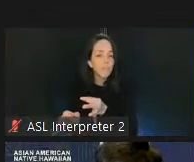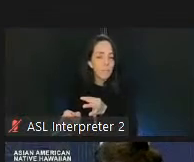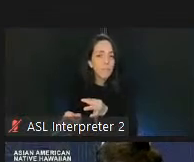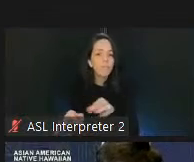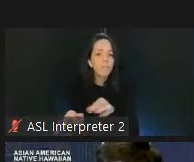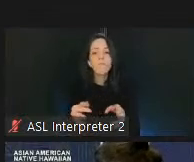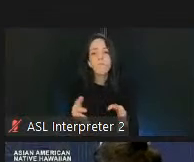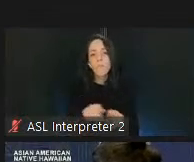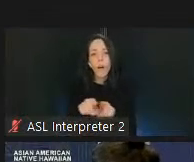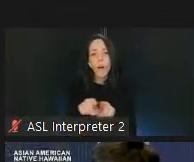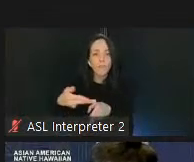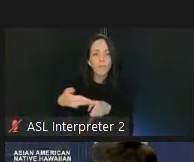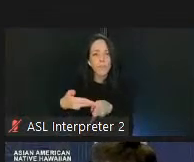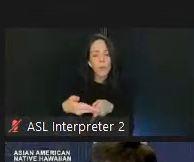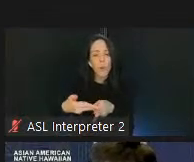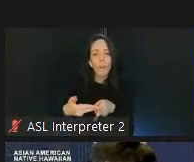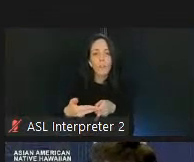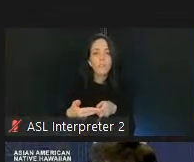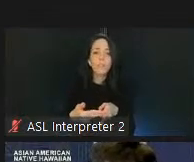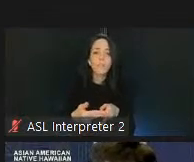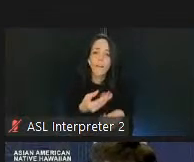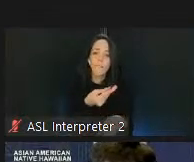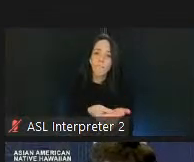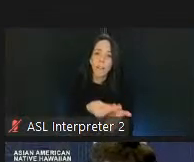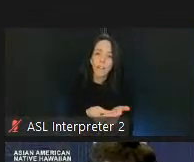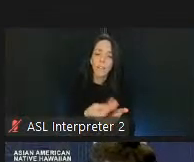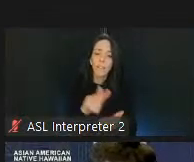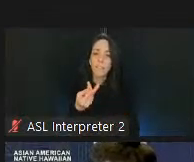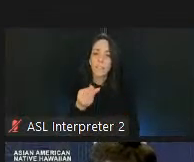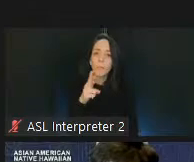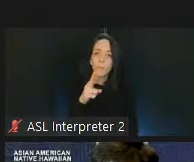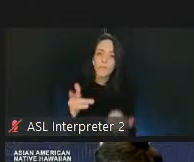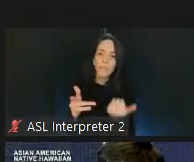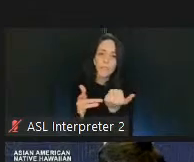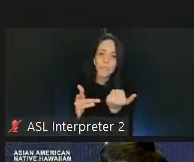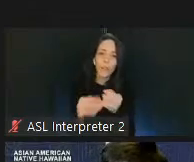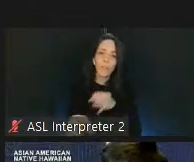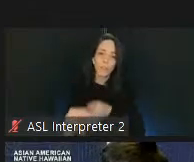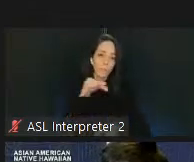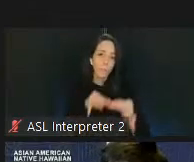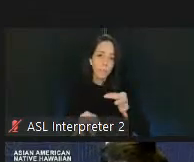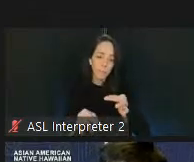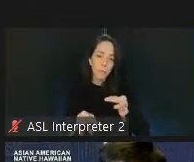a finance and human resources technology replacement.